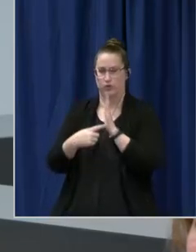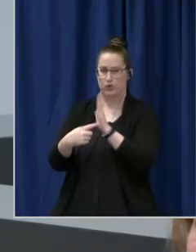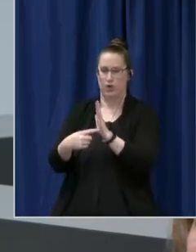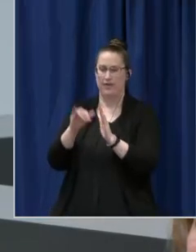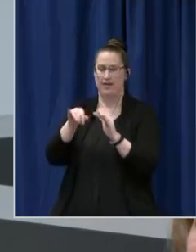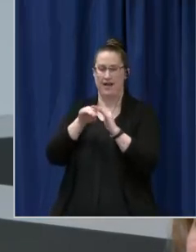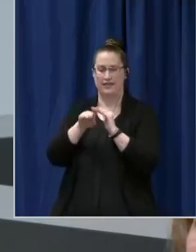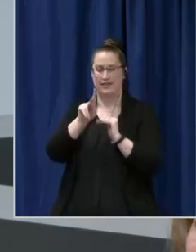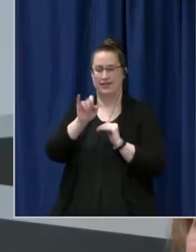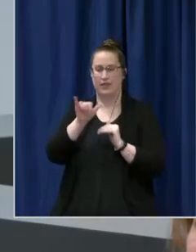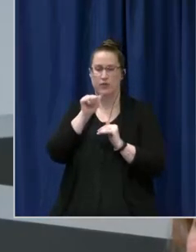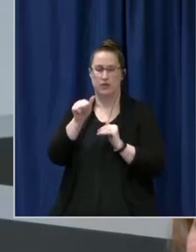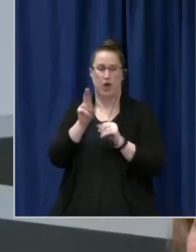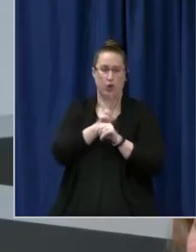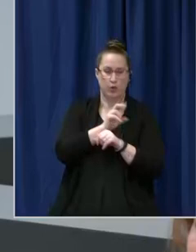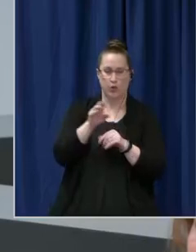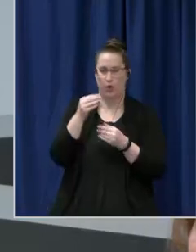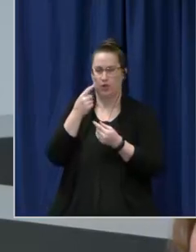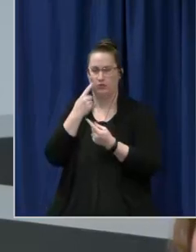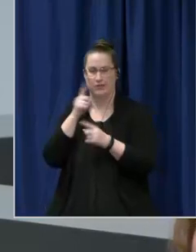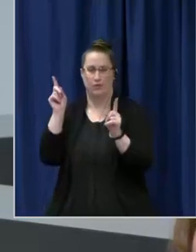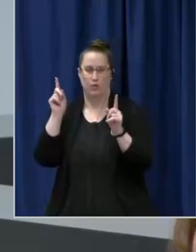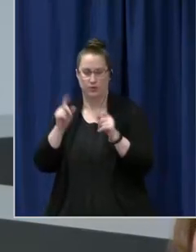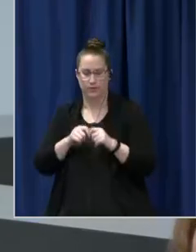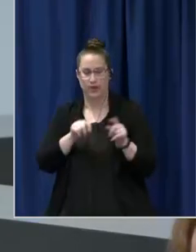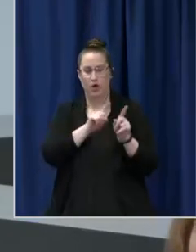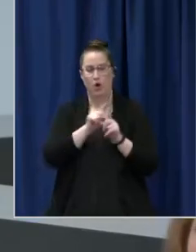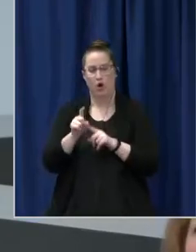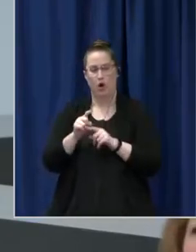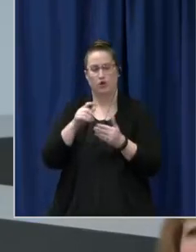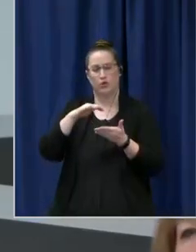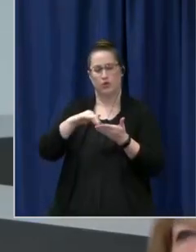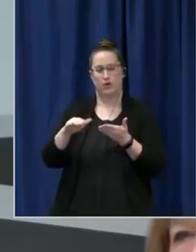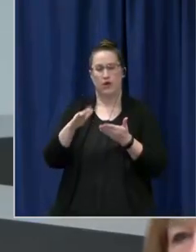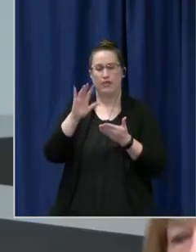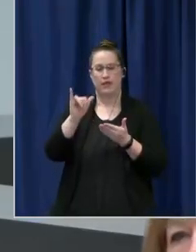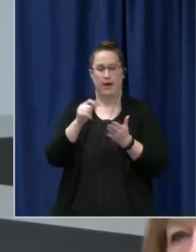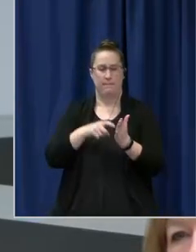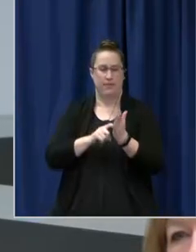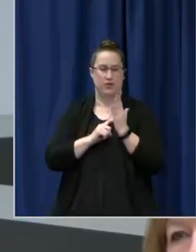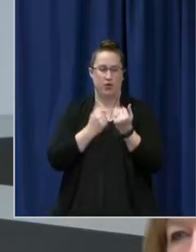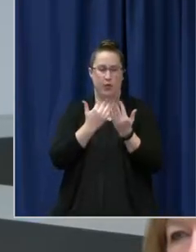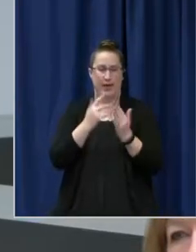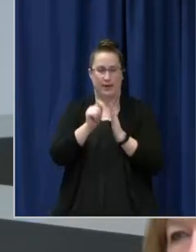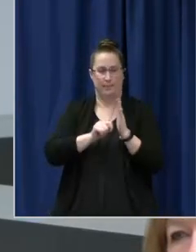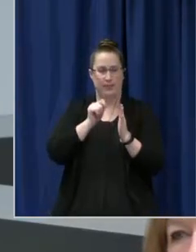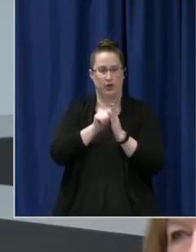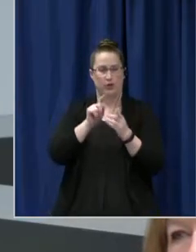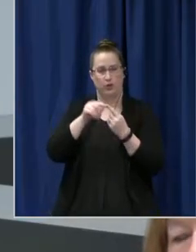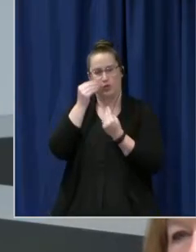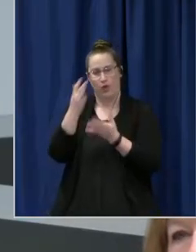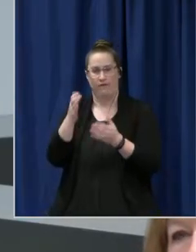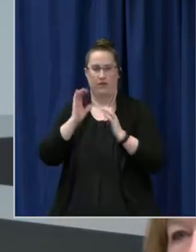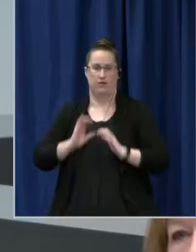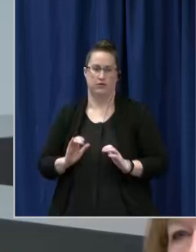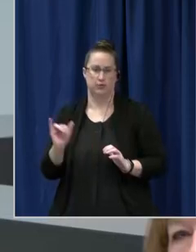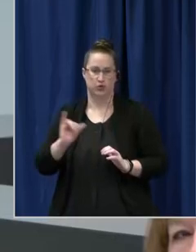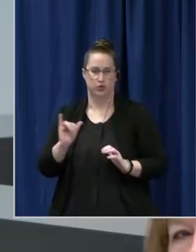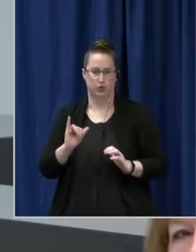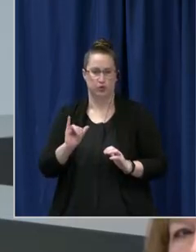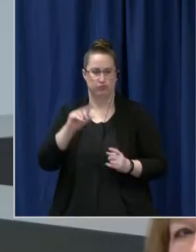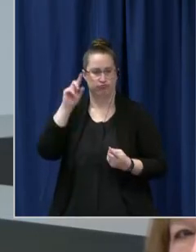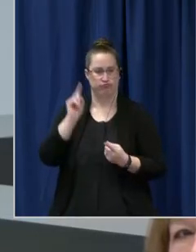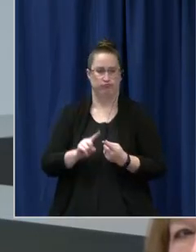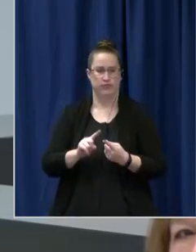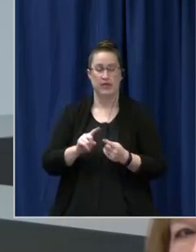disclosed. It also eliminates the mandatory waiting period for carriers and TRS providers to notify customers.